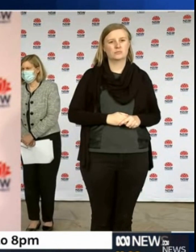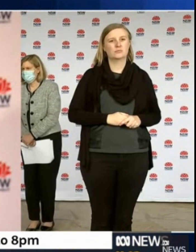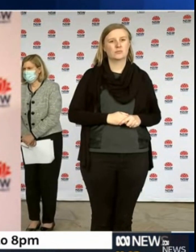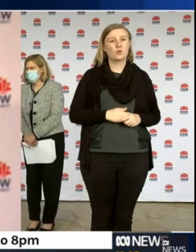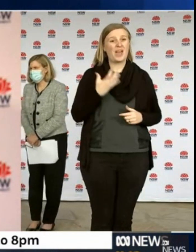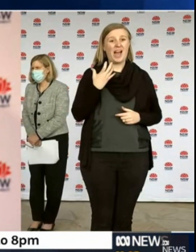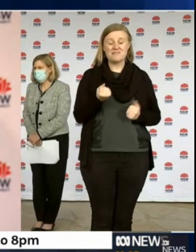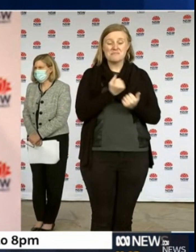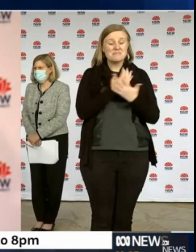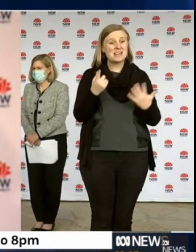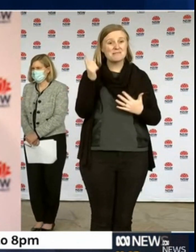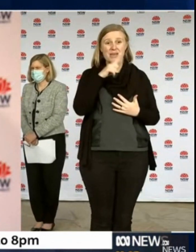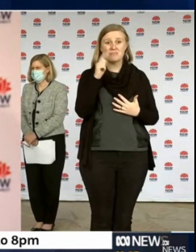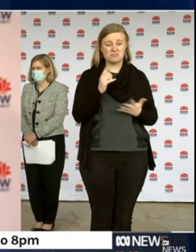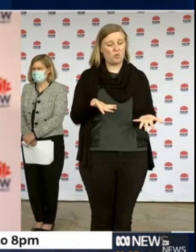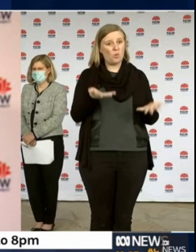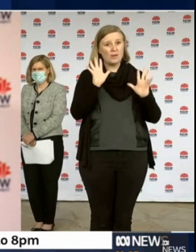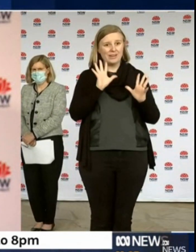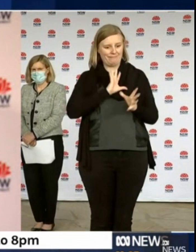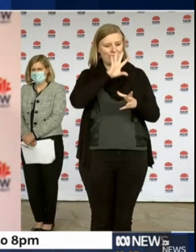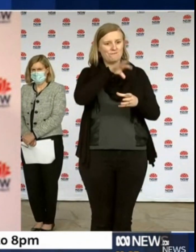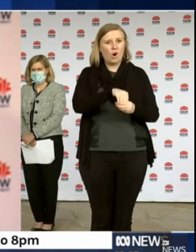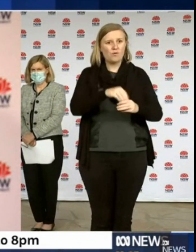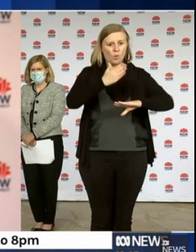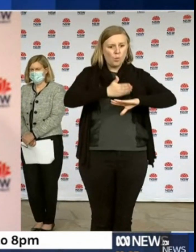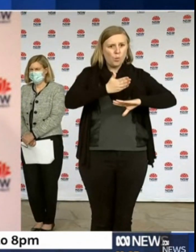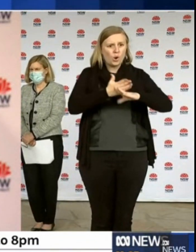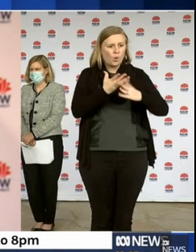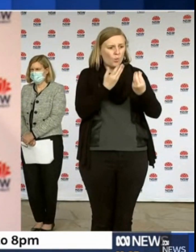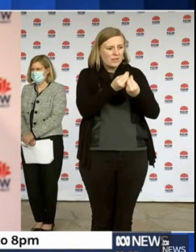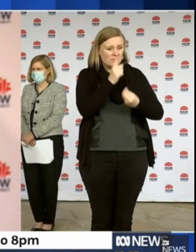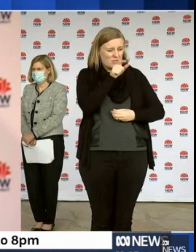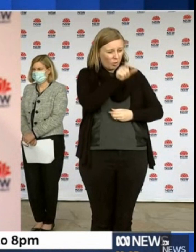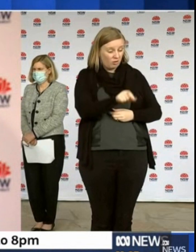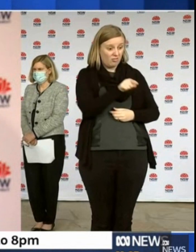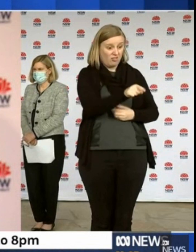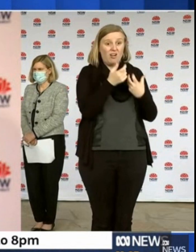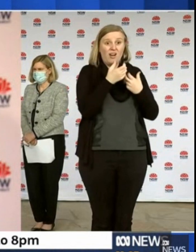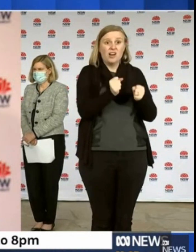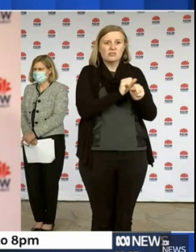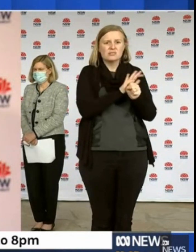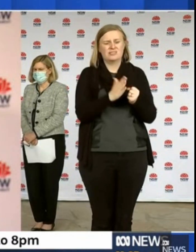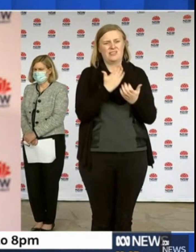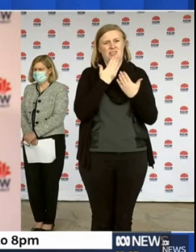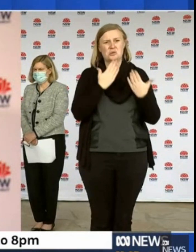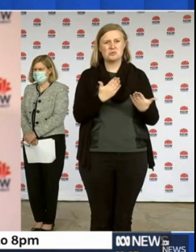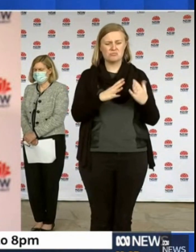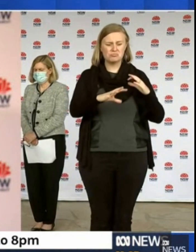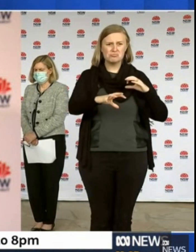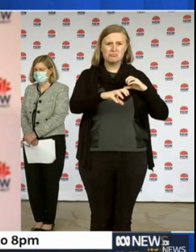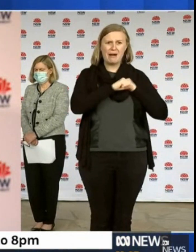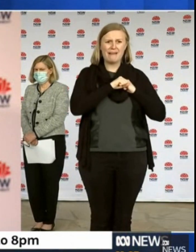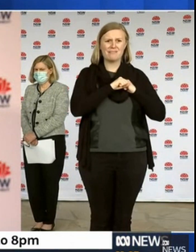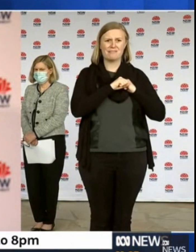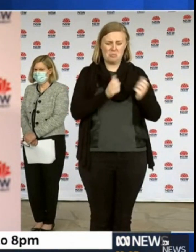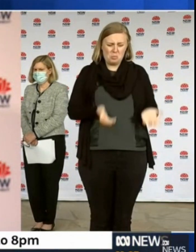who've signed up to work directly with people who have the virus. Now, I want to thank each and every worker. You've done that for 16 or 17 months.